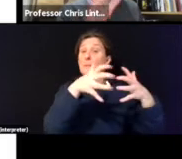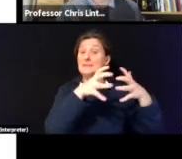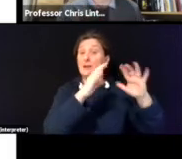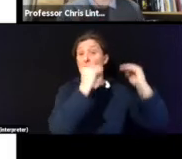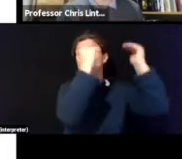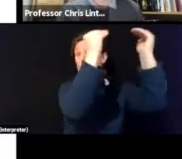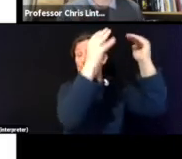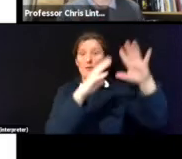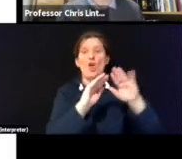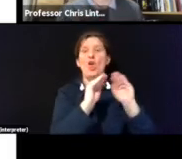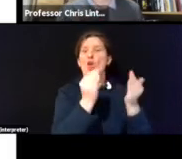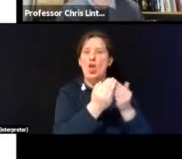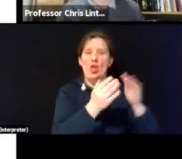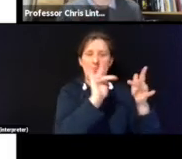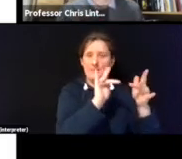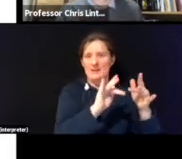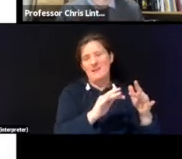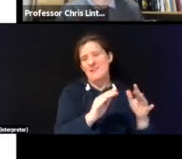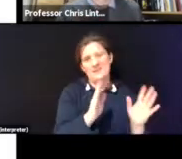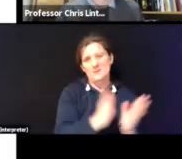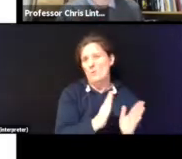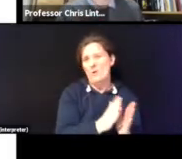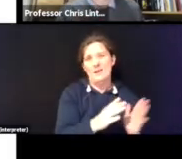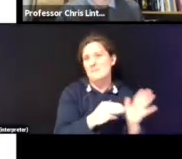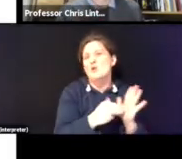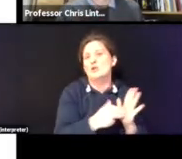Earth's in the middle, and then smaller planets further down.